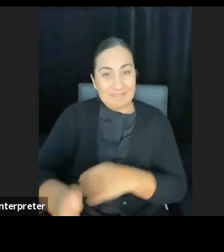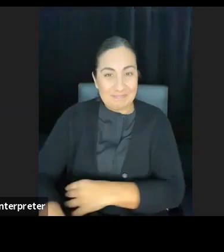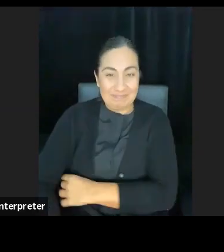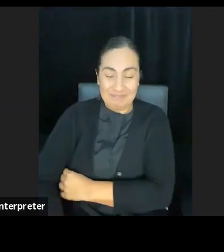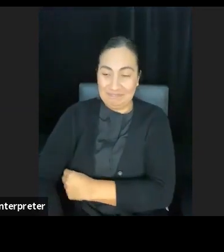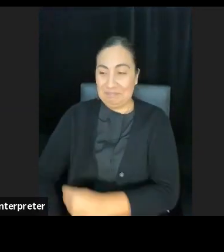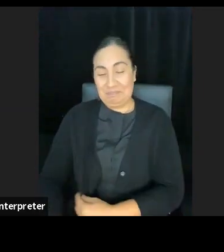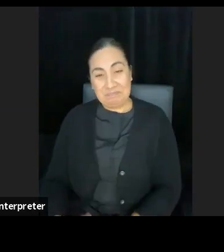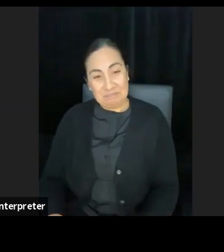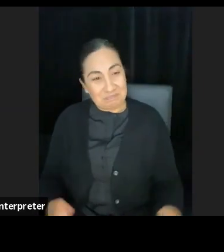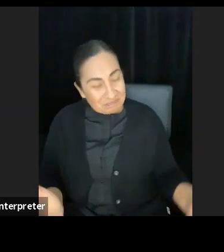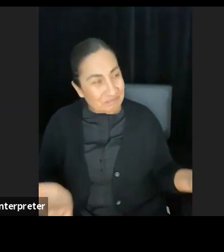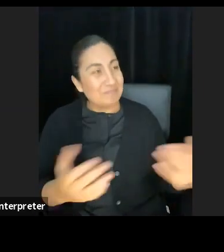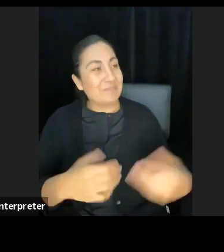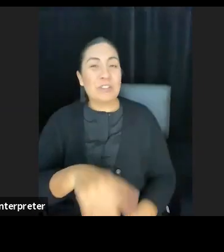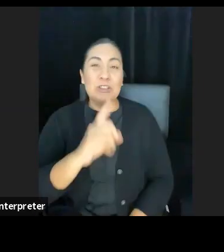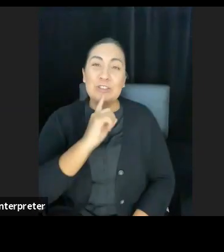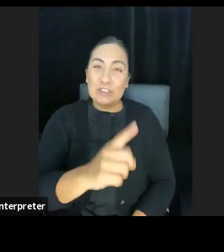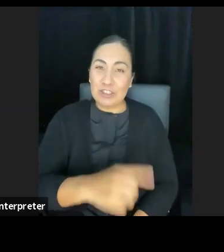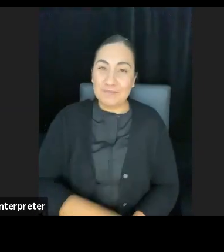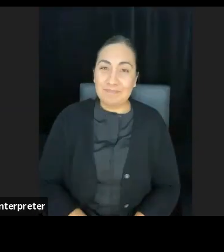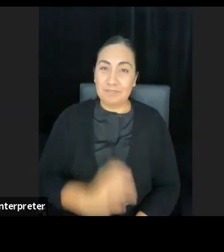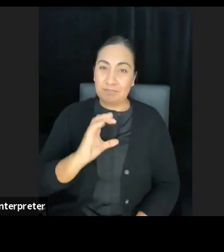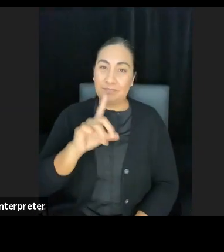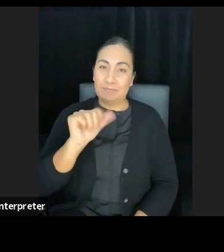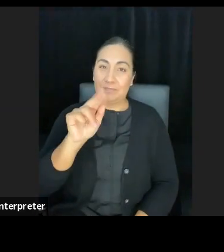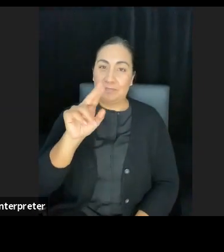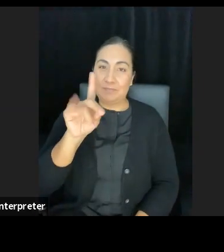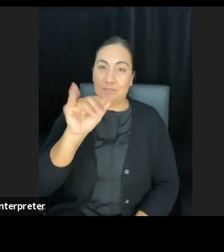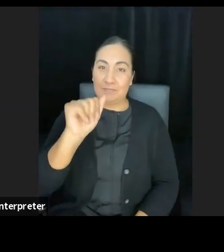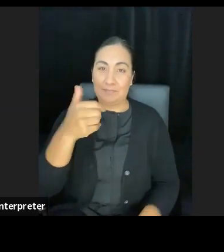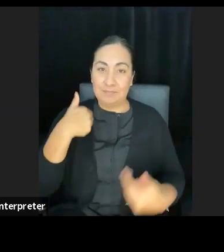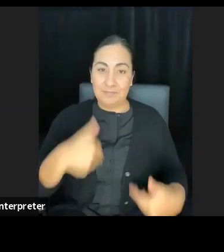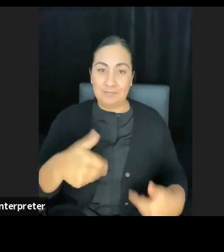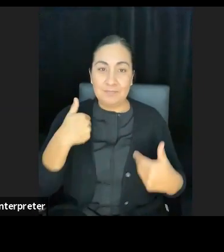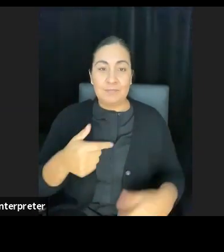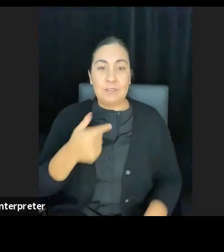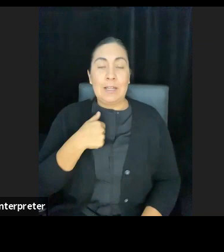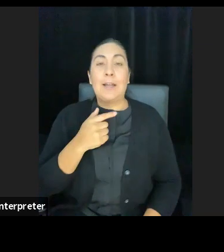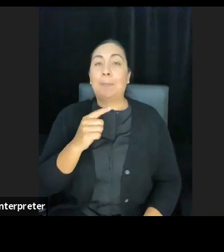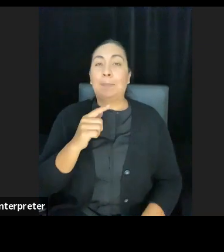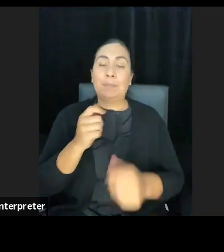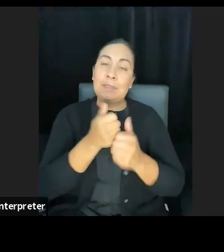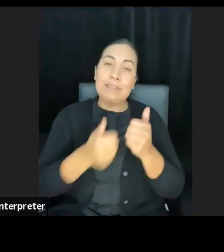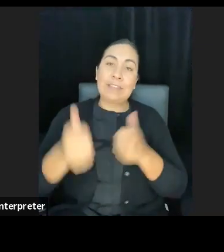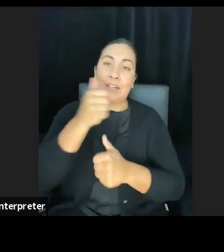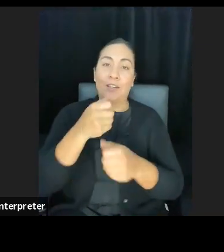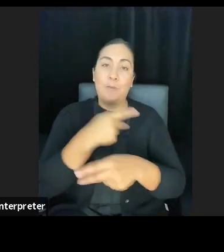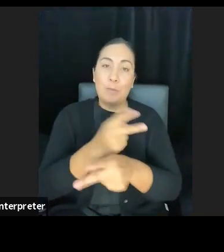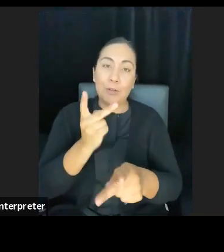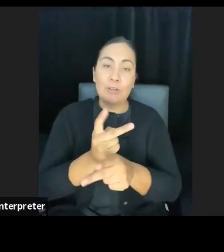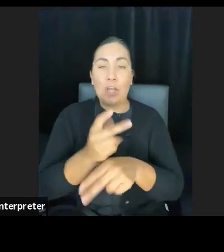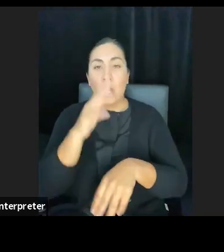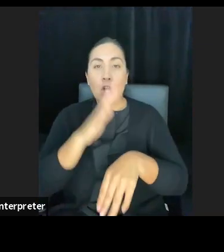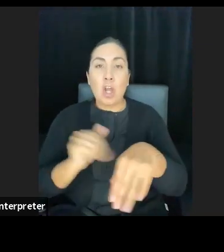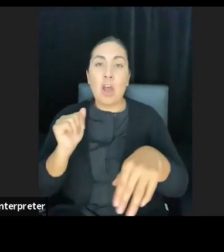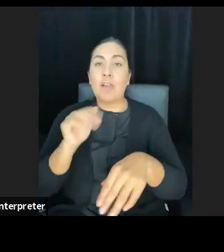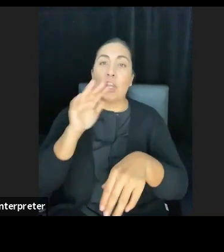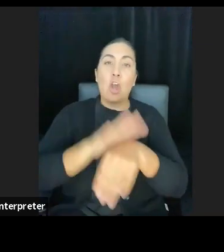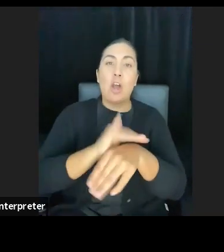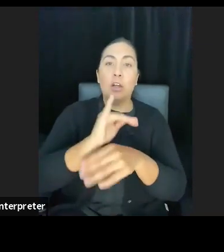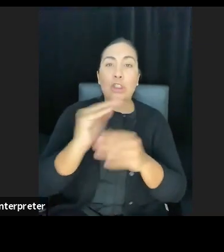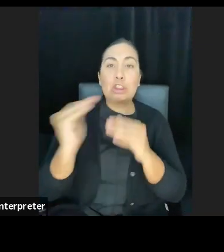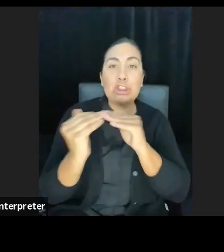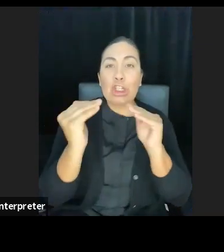So I'm the executive producer of a company called CallingUP Justice. It's a transmedia company that's producing performances of